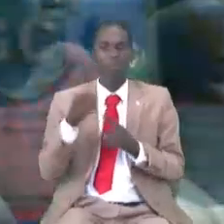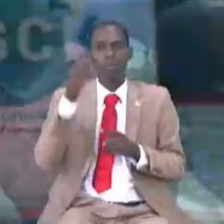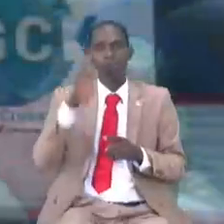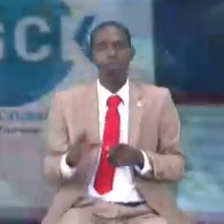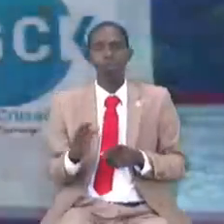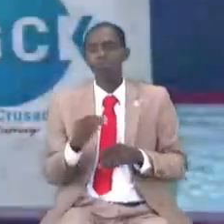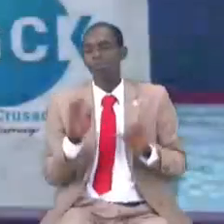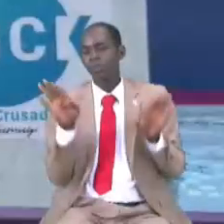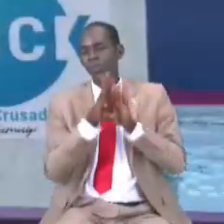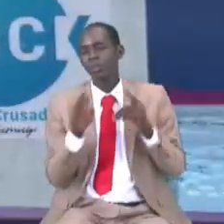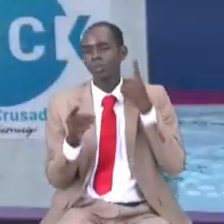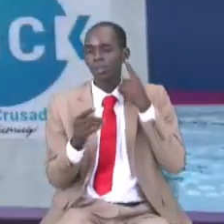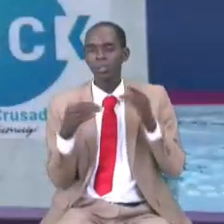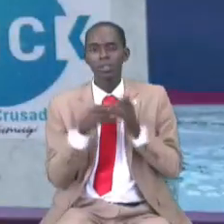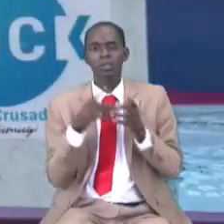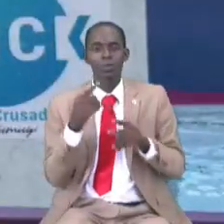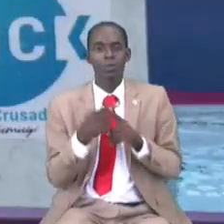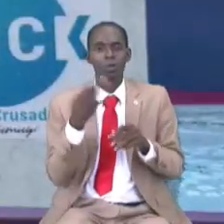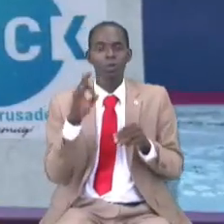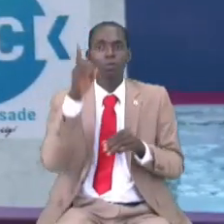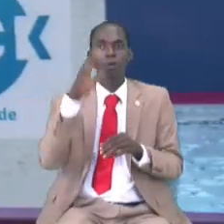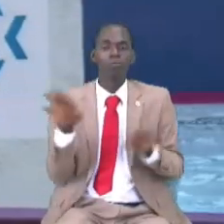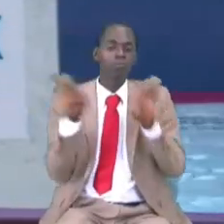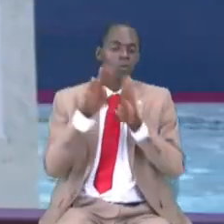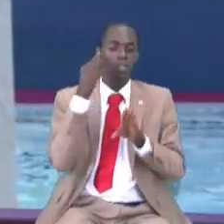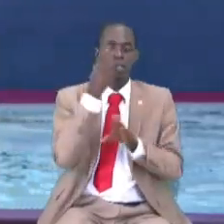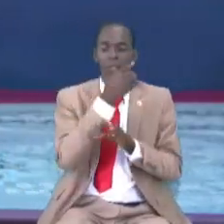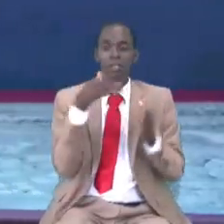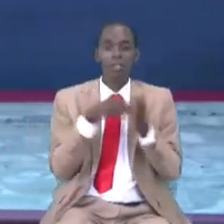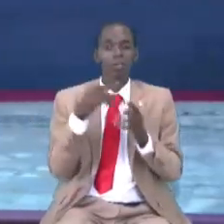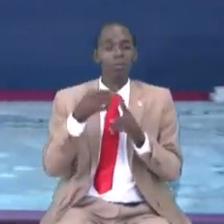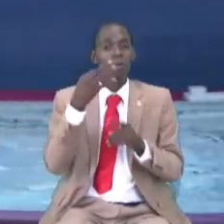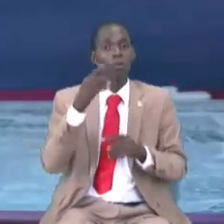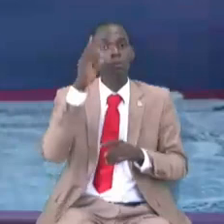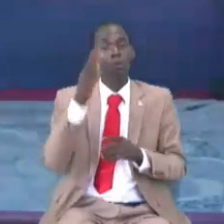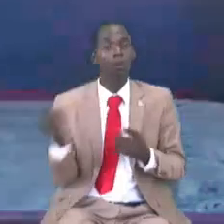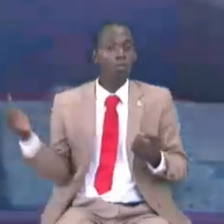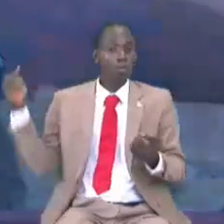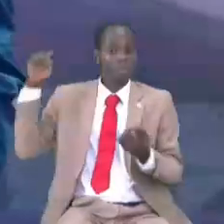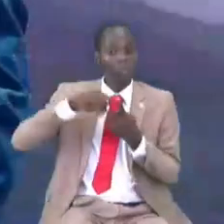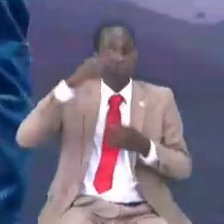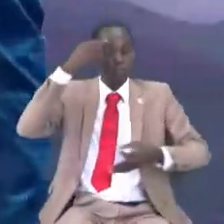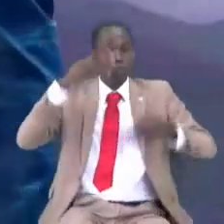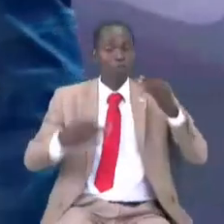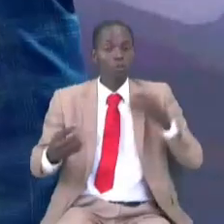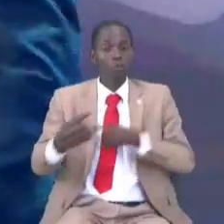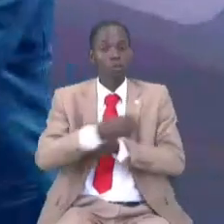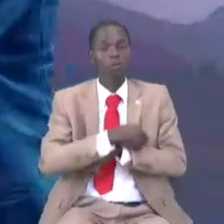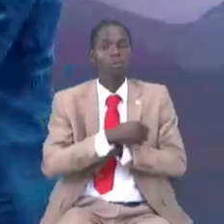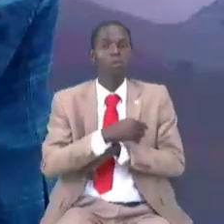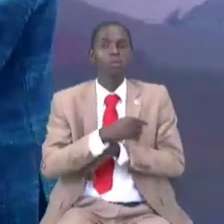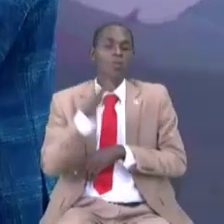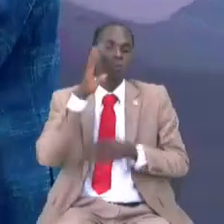the doomsday will come. But in the case of Nineveh, it says that the king made a